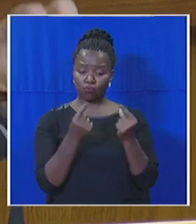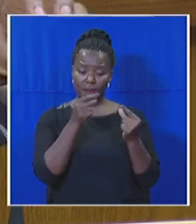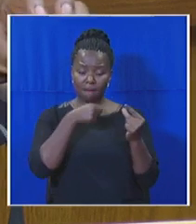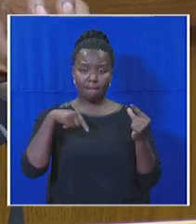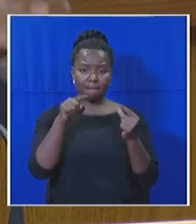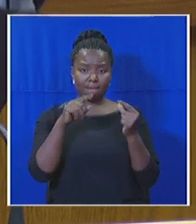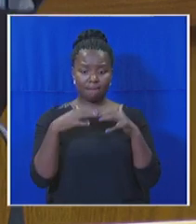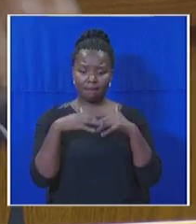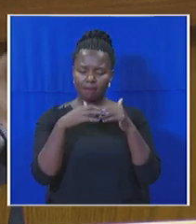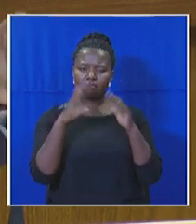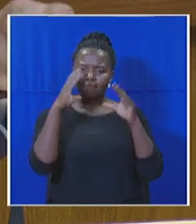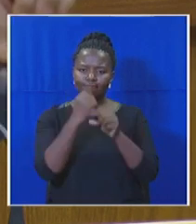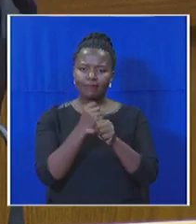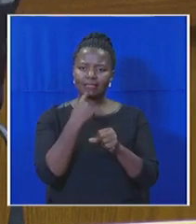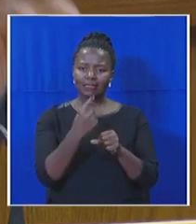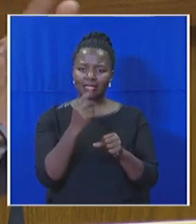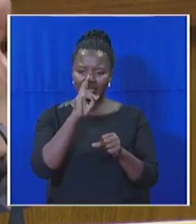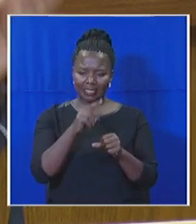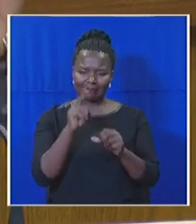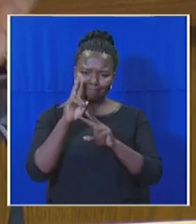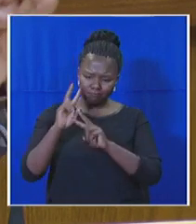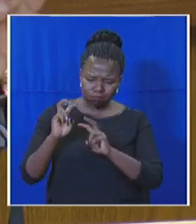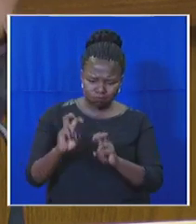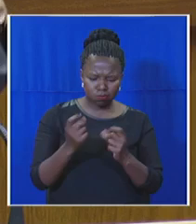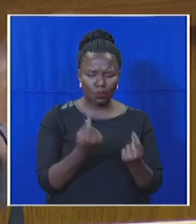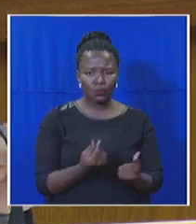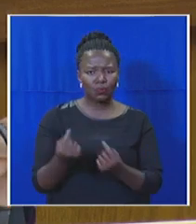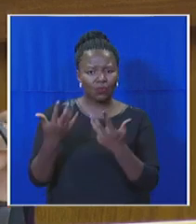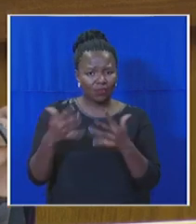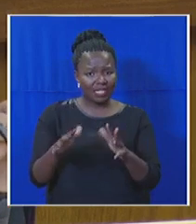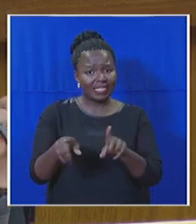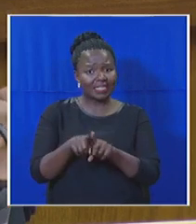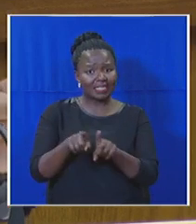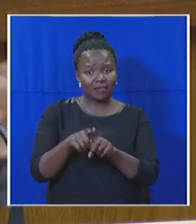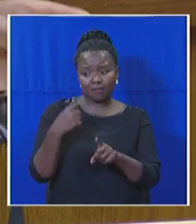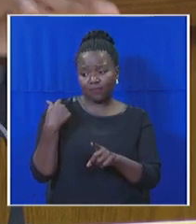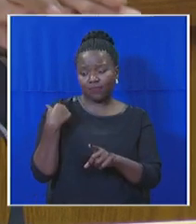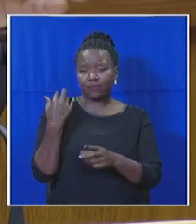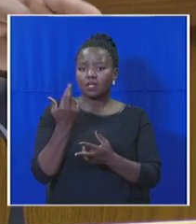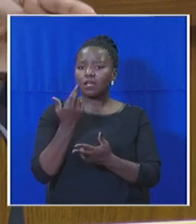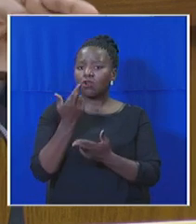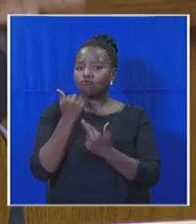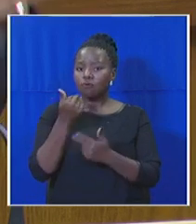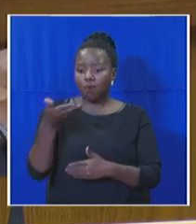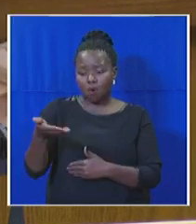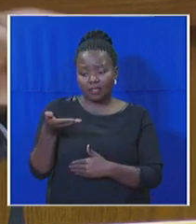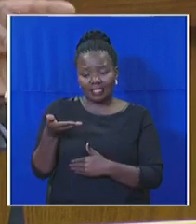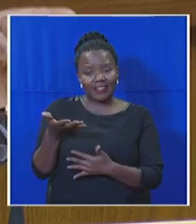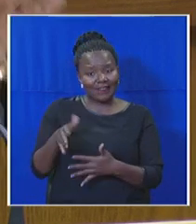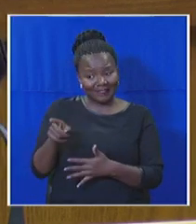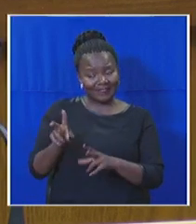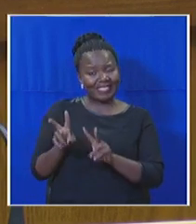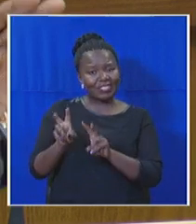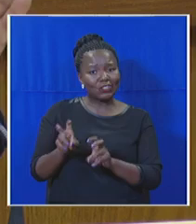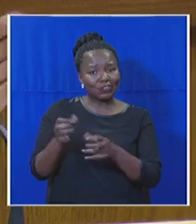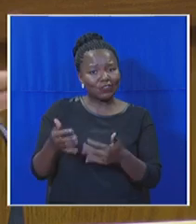deal with the matter, investigate it, come up. There is even a report that has been written on that issue to